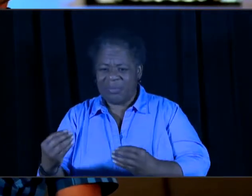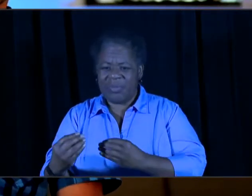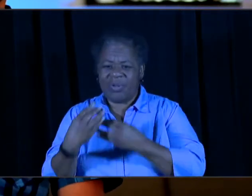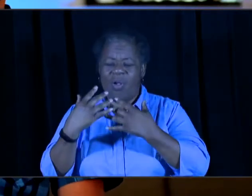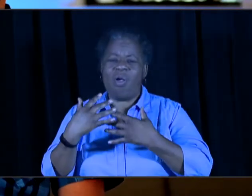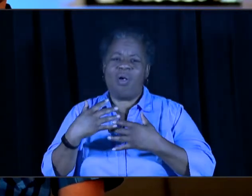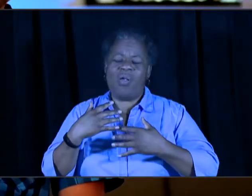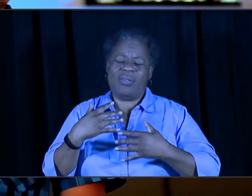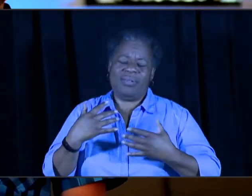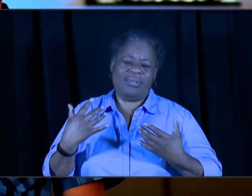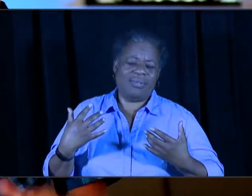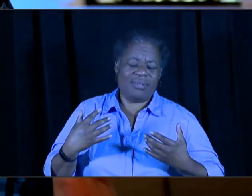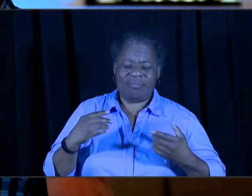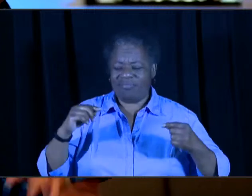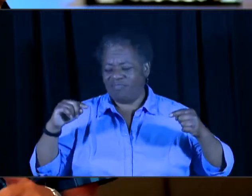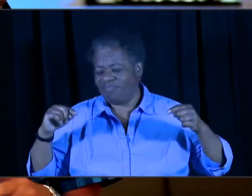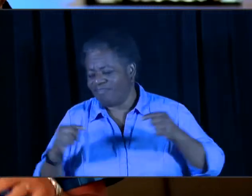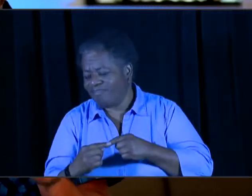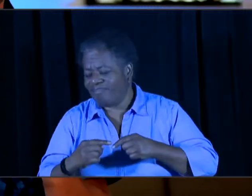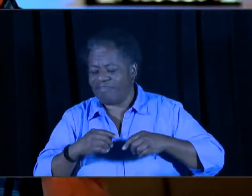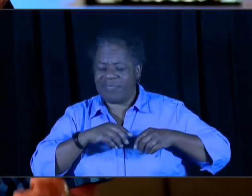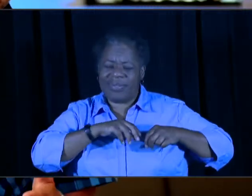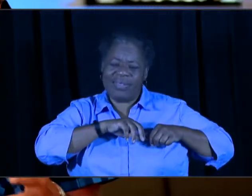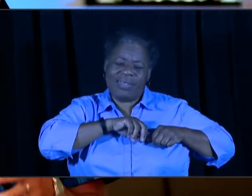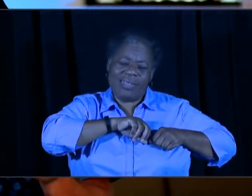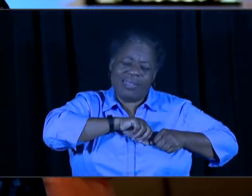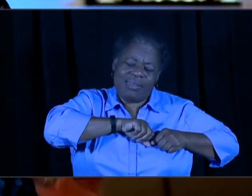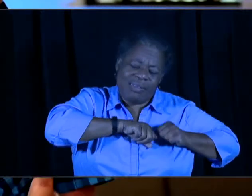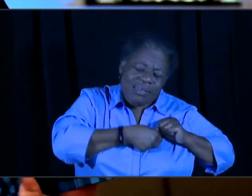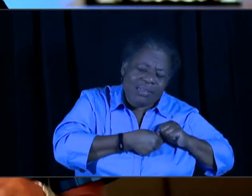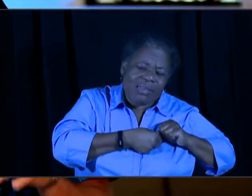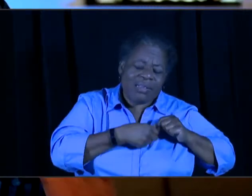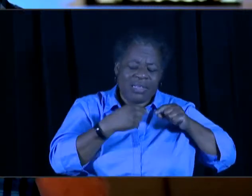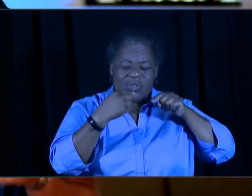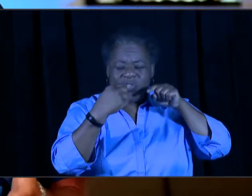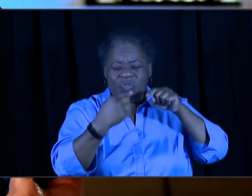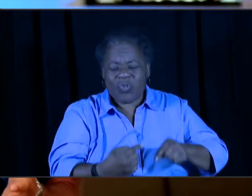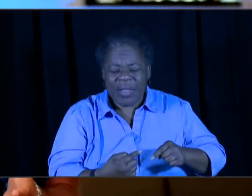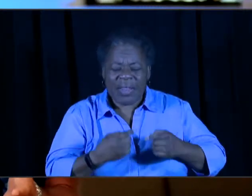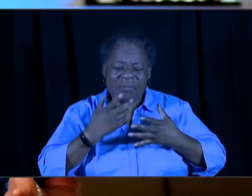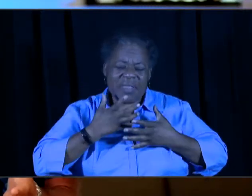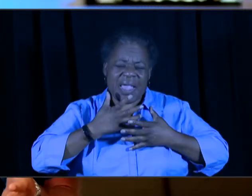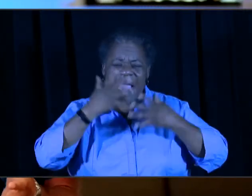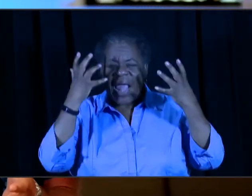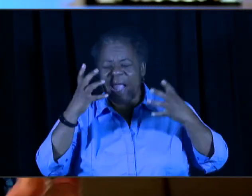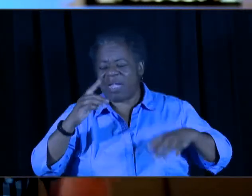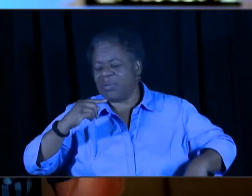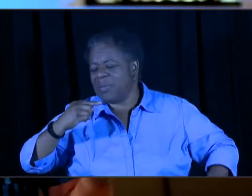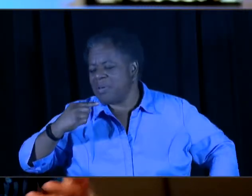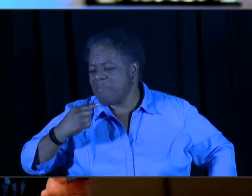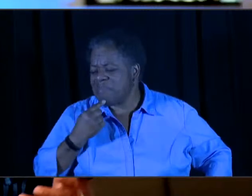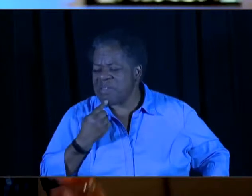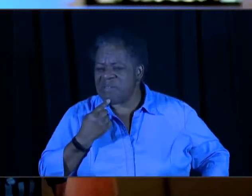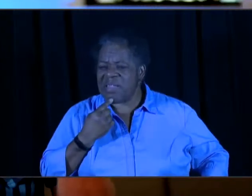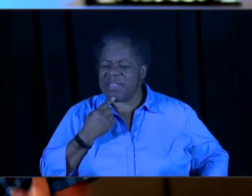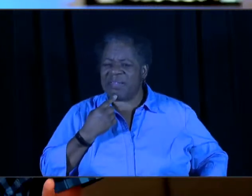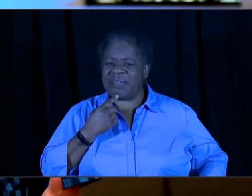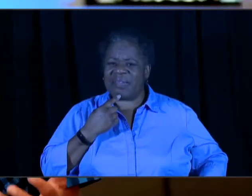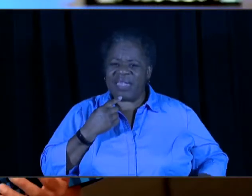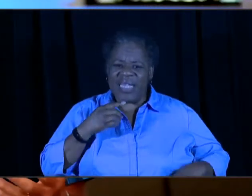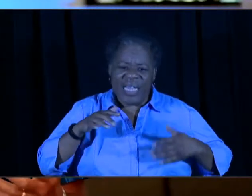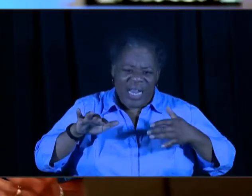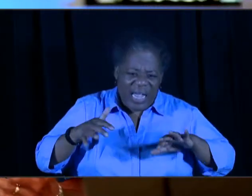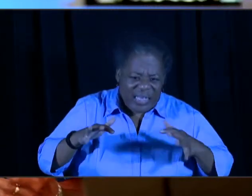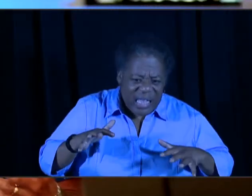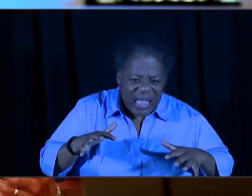And in each case, she found herself struggling with anger and bitterness and resentment, anxiety attacks,